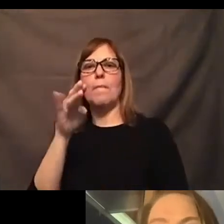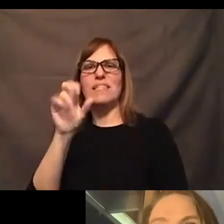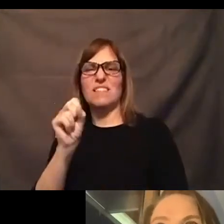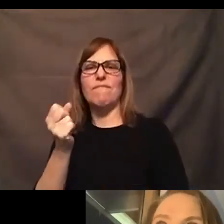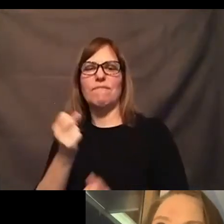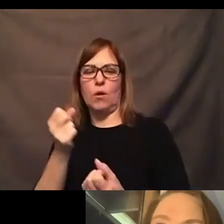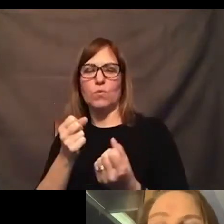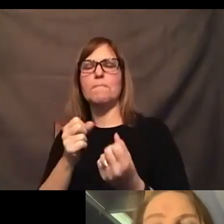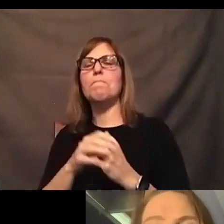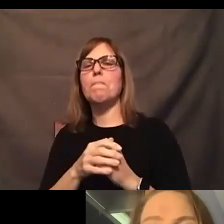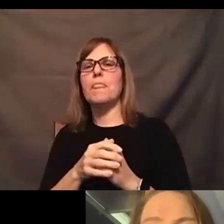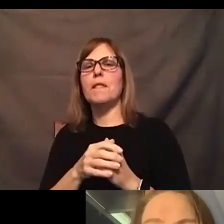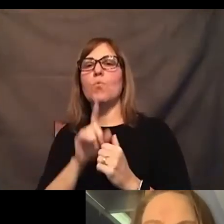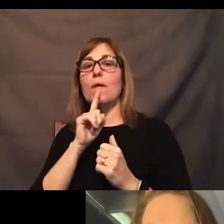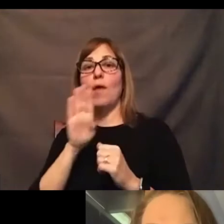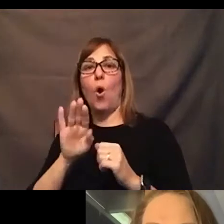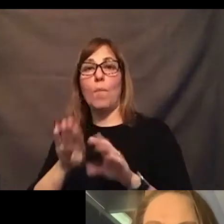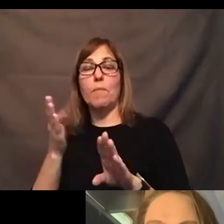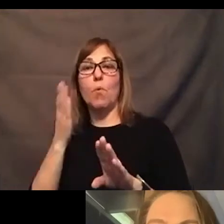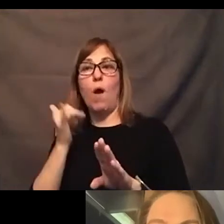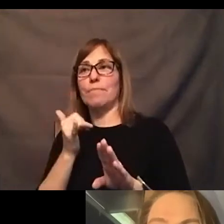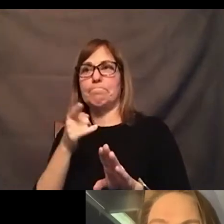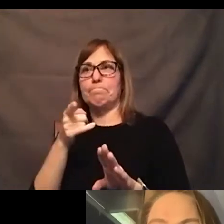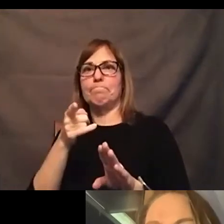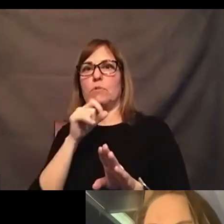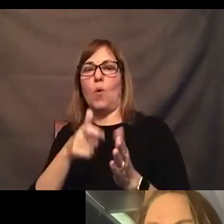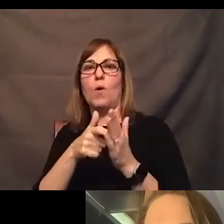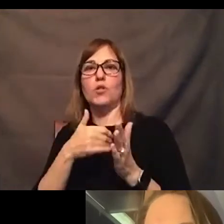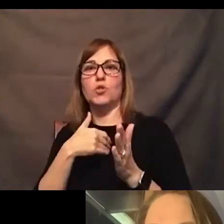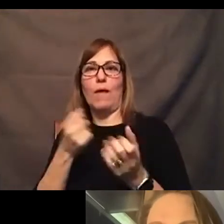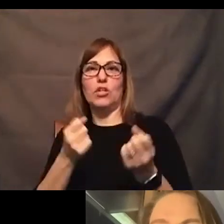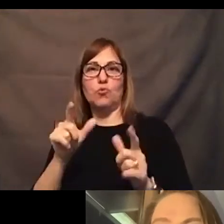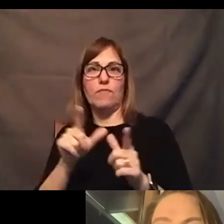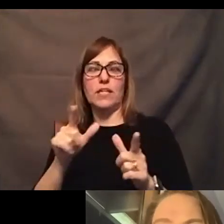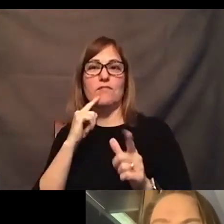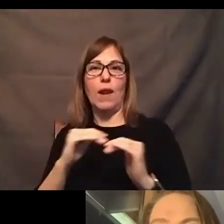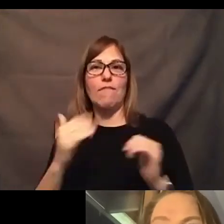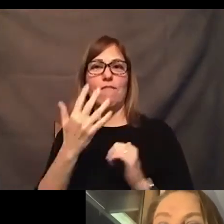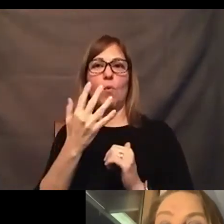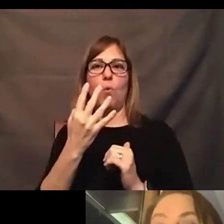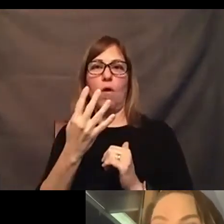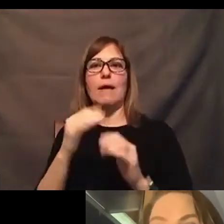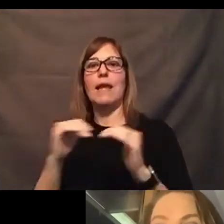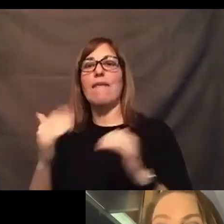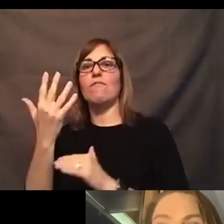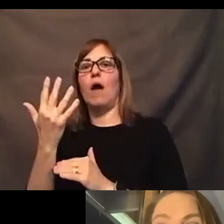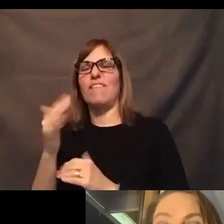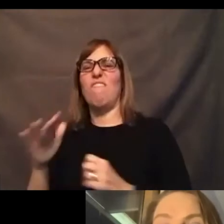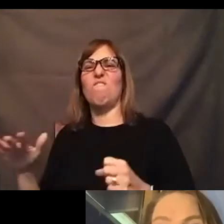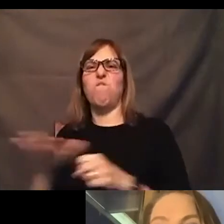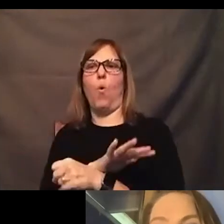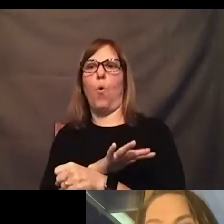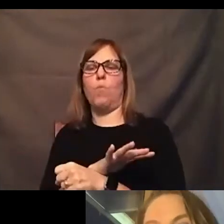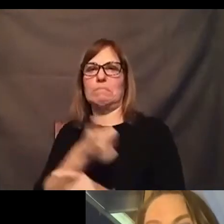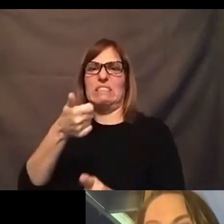will not have to have a driver's license when level 4 and level 5 vehicles, those that are fully autonomous and